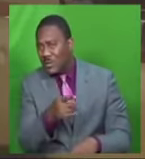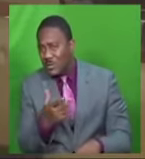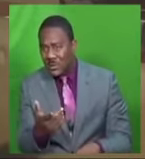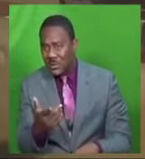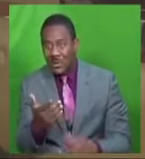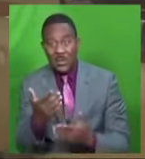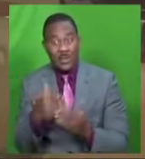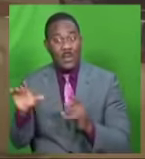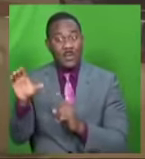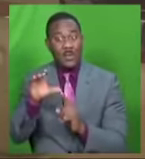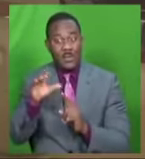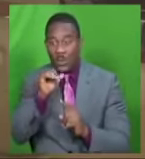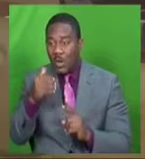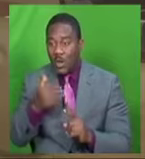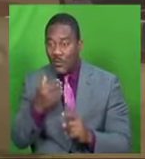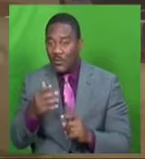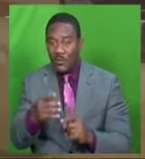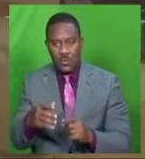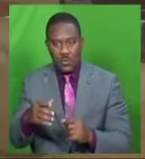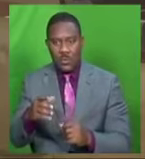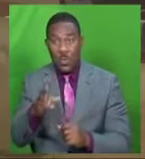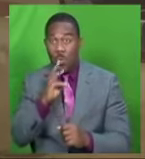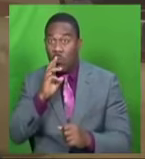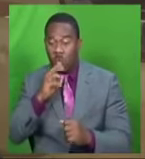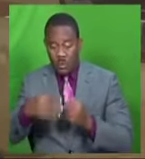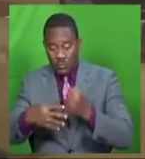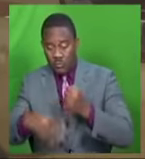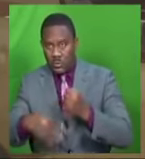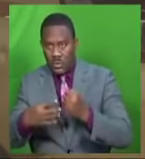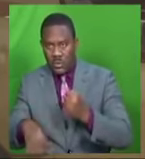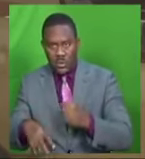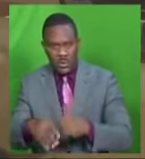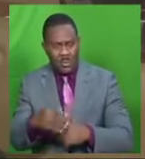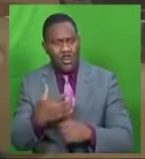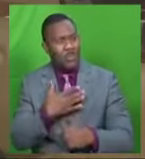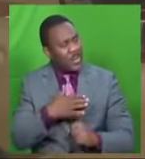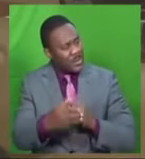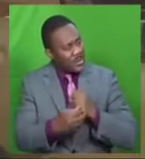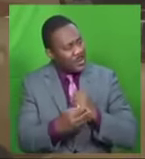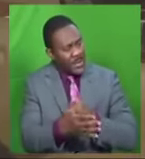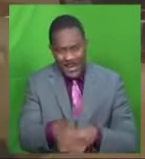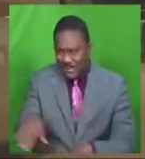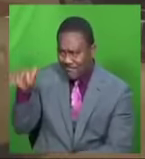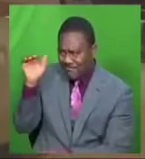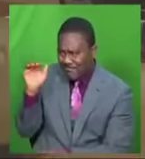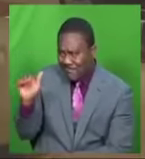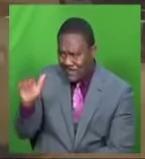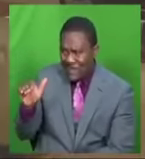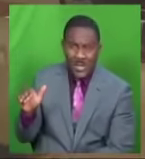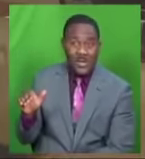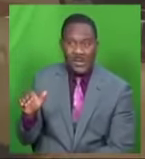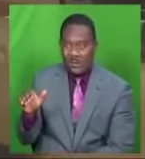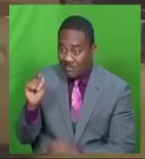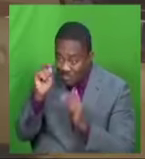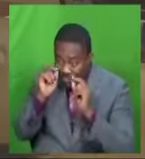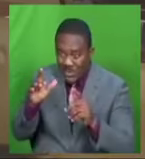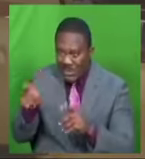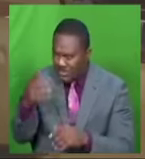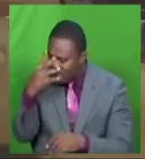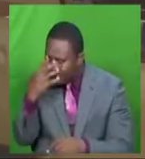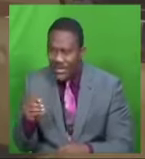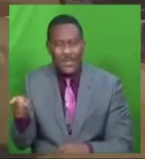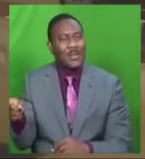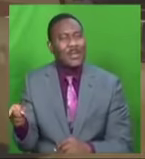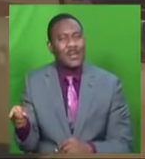running through yes. their taps. Yes. And so the media must wake Bawumia up yes. and let him know that he is leading a